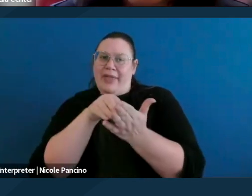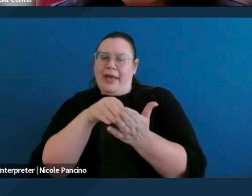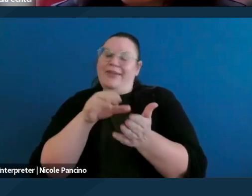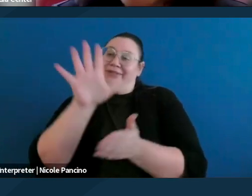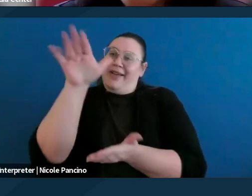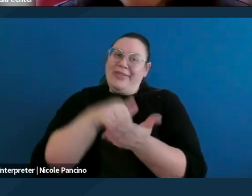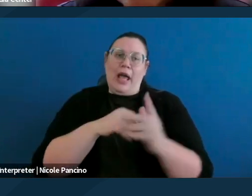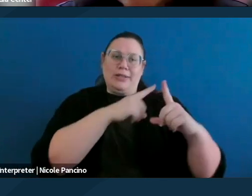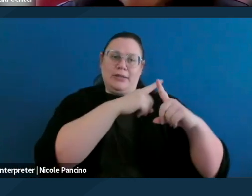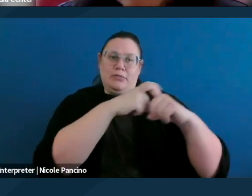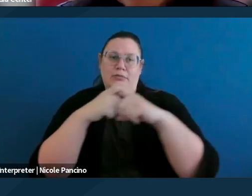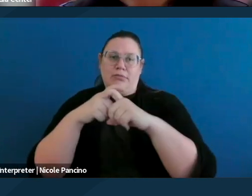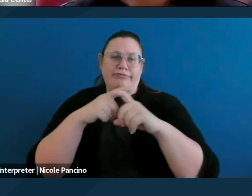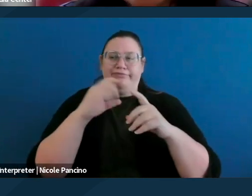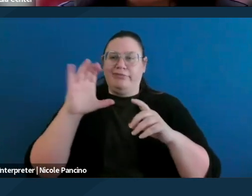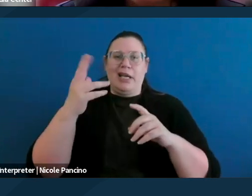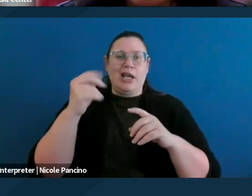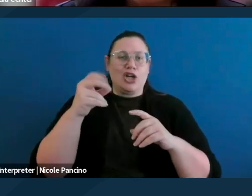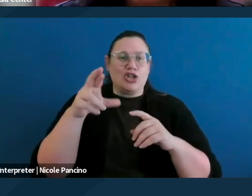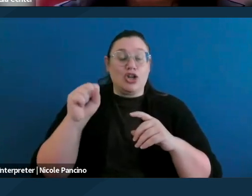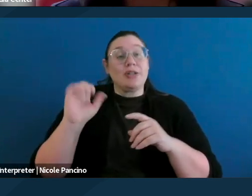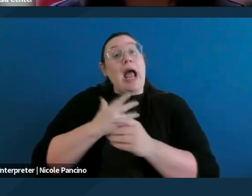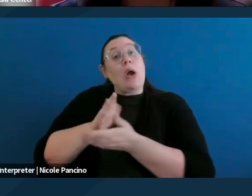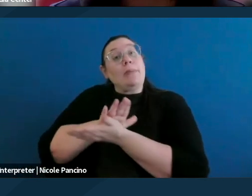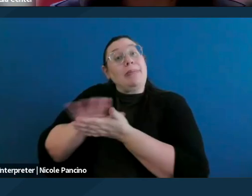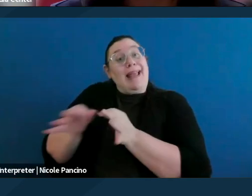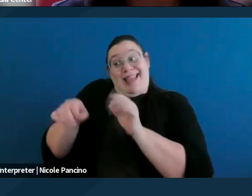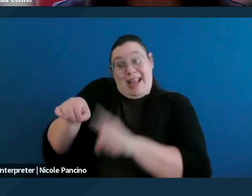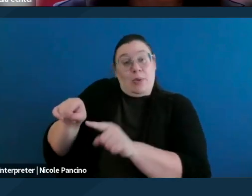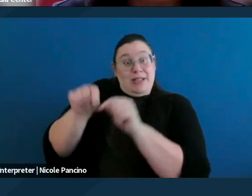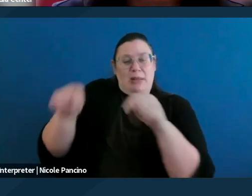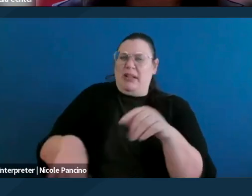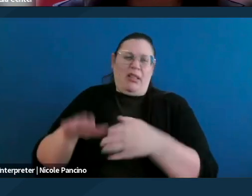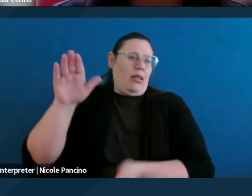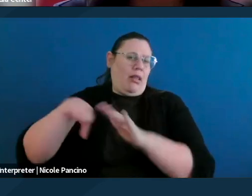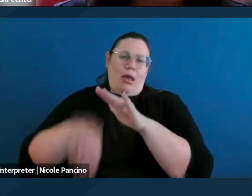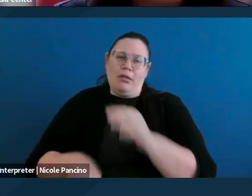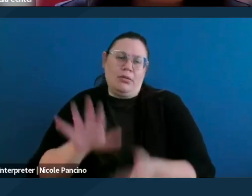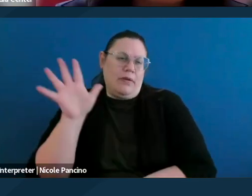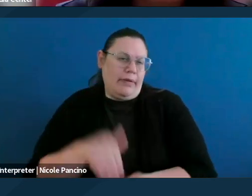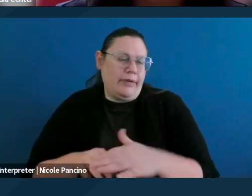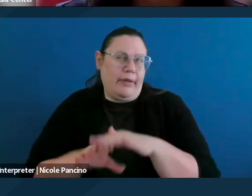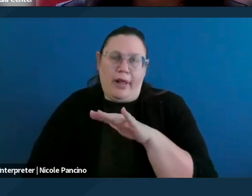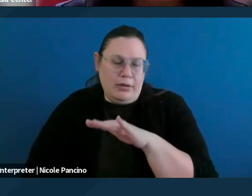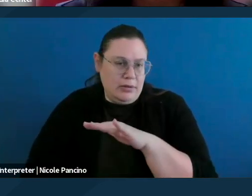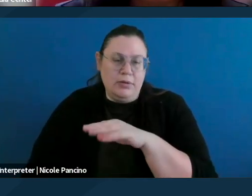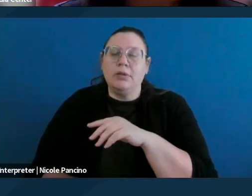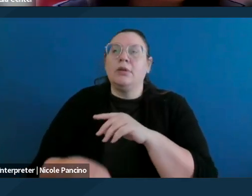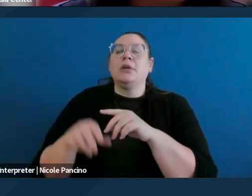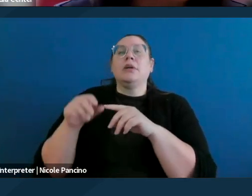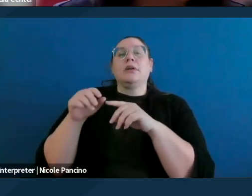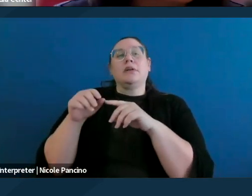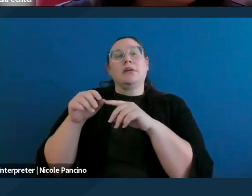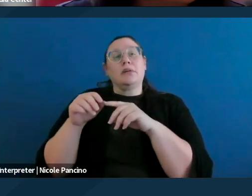characters. Right now, our plainer language template is way below 5,000 characters. Our